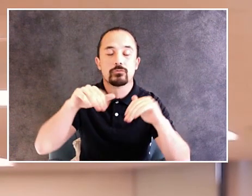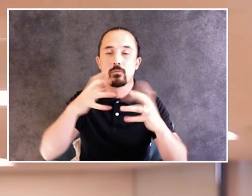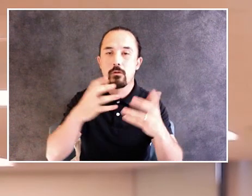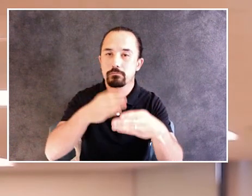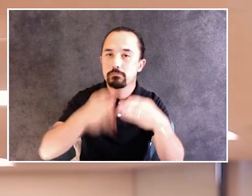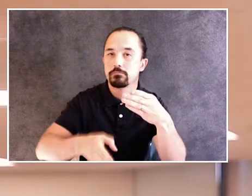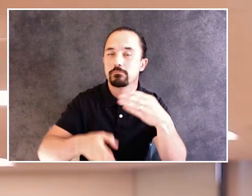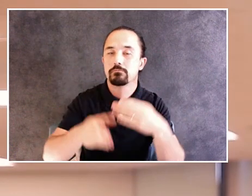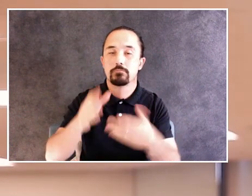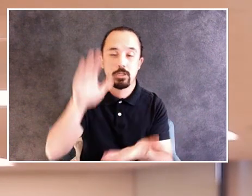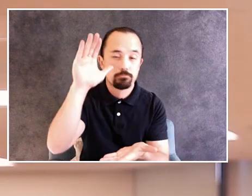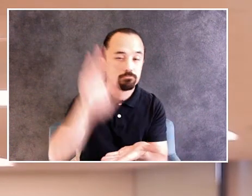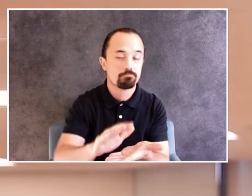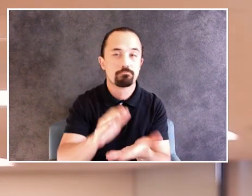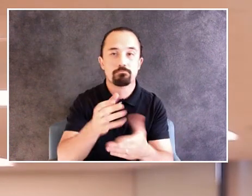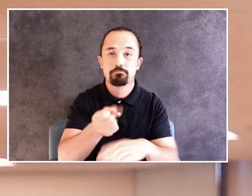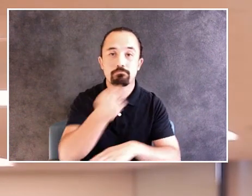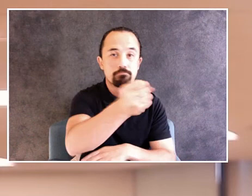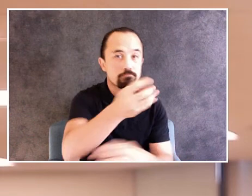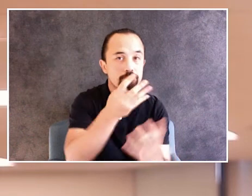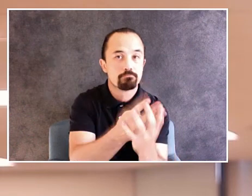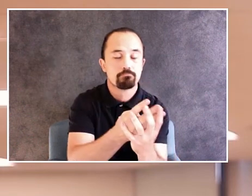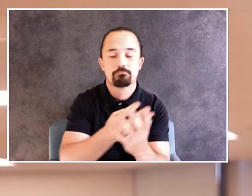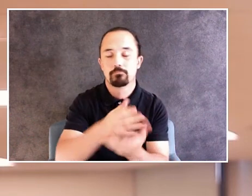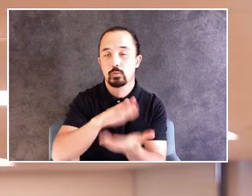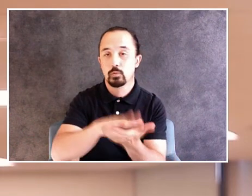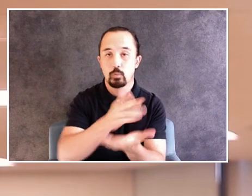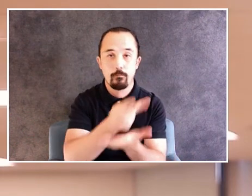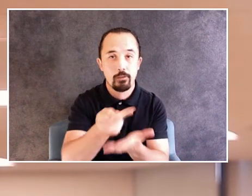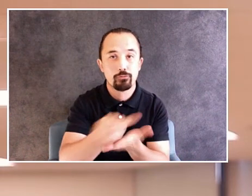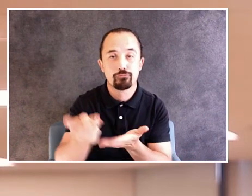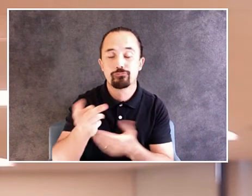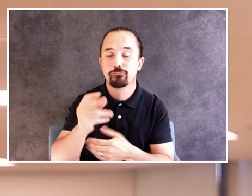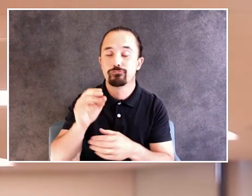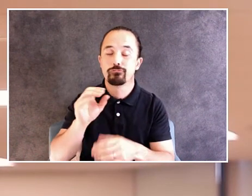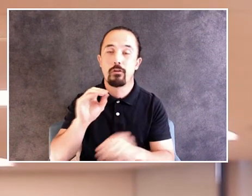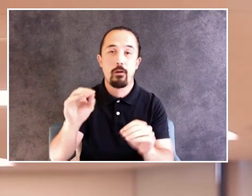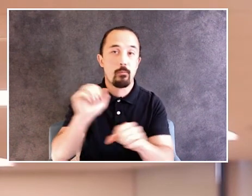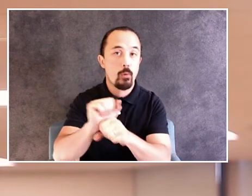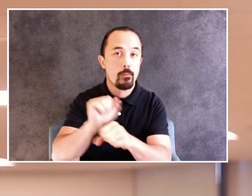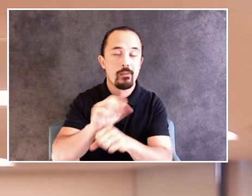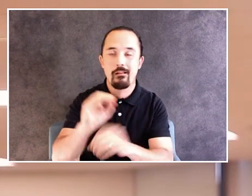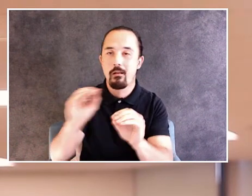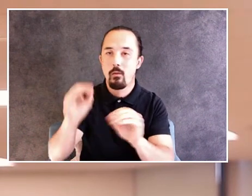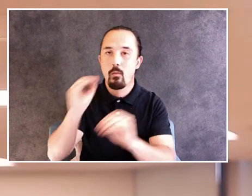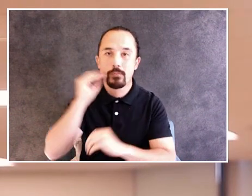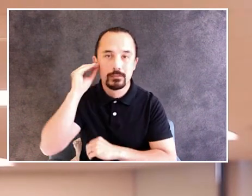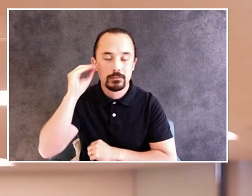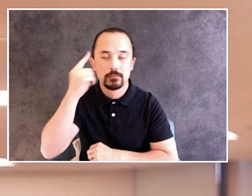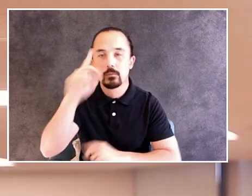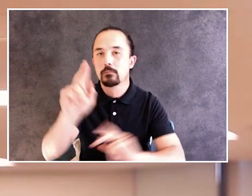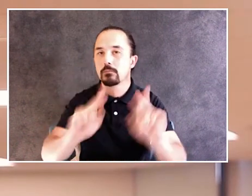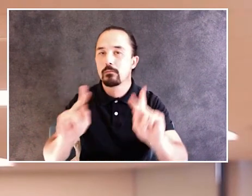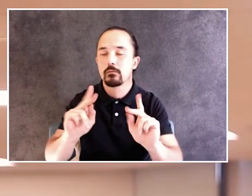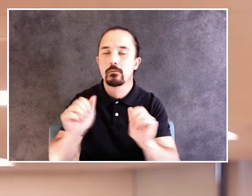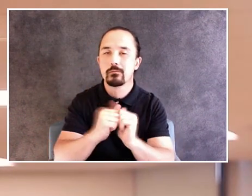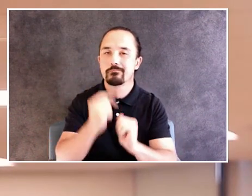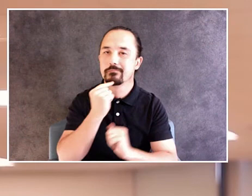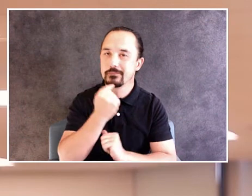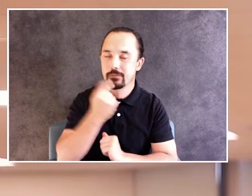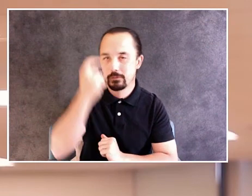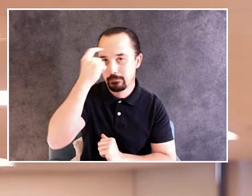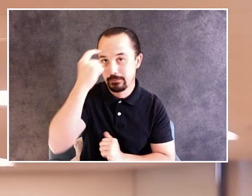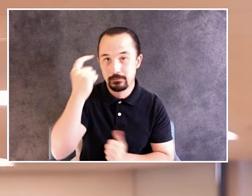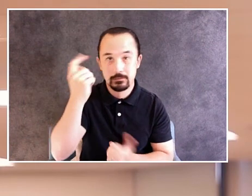as a reduction in incarcerations, school failures, unemployment, and homelessness for individuals with severe mental